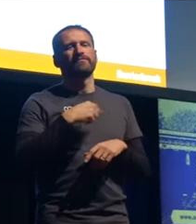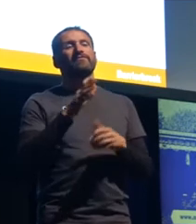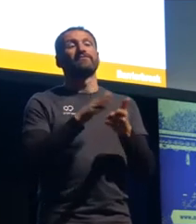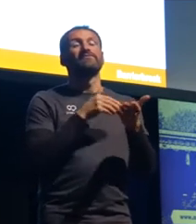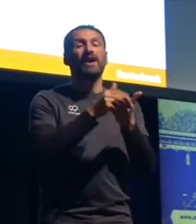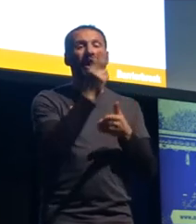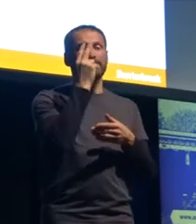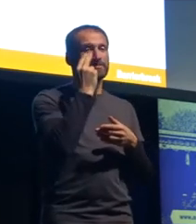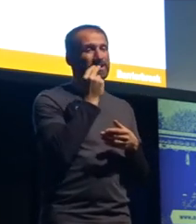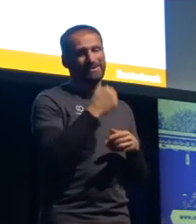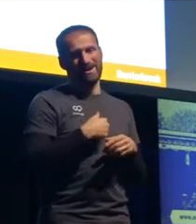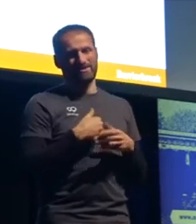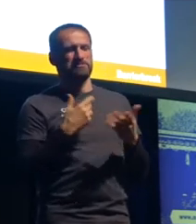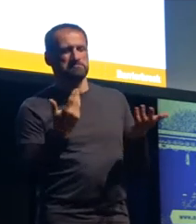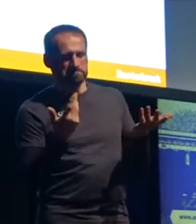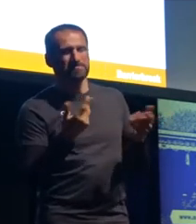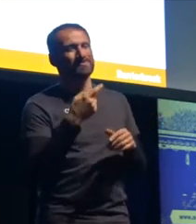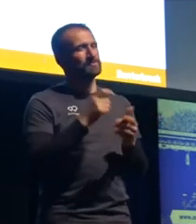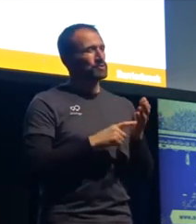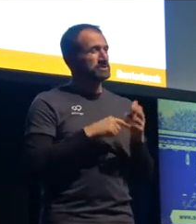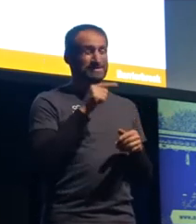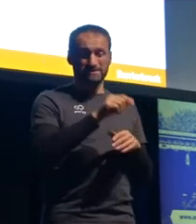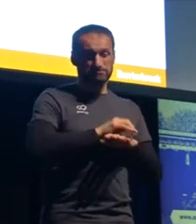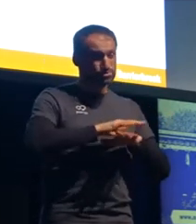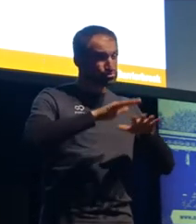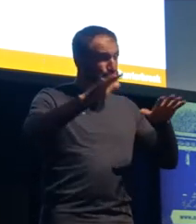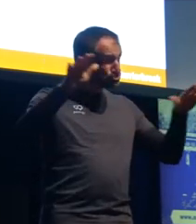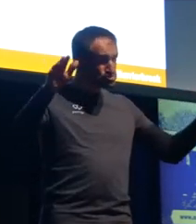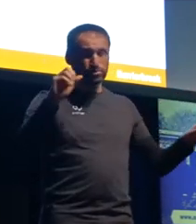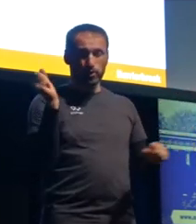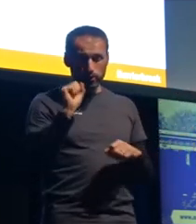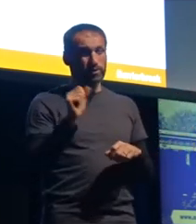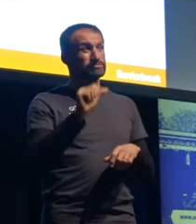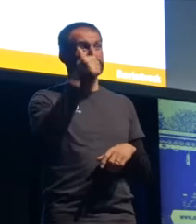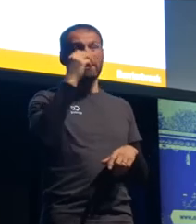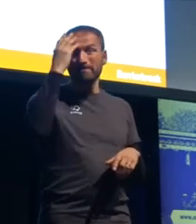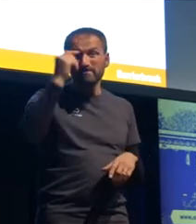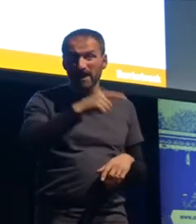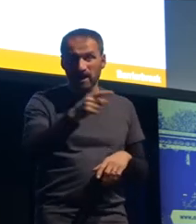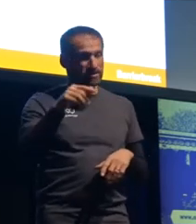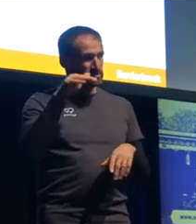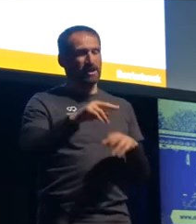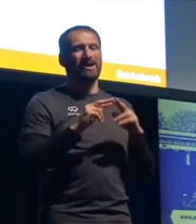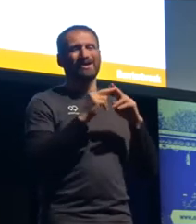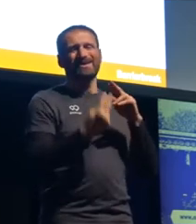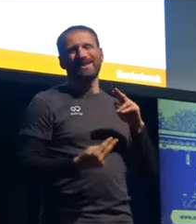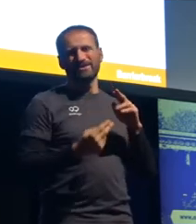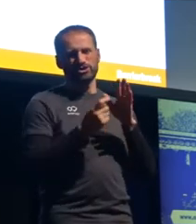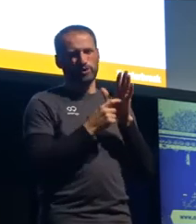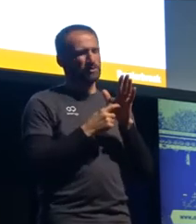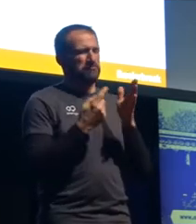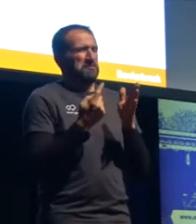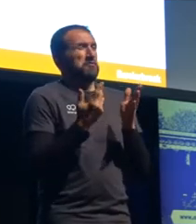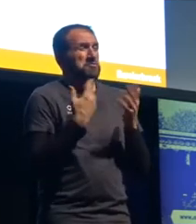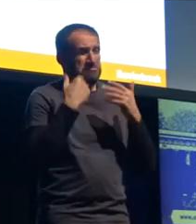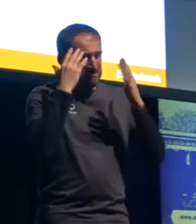blindness. Because it's a surprisingly common thing, especially in males. There's a genetic reason why. I'm not sure why, but